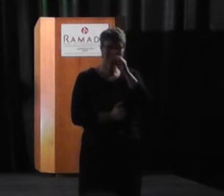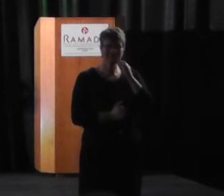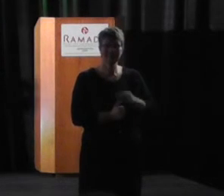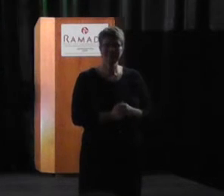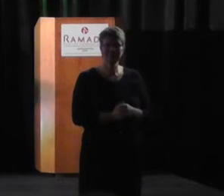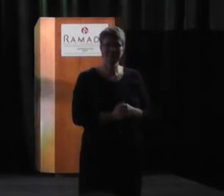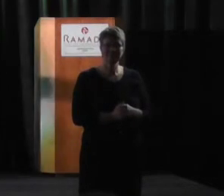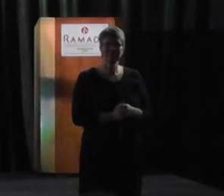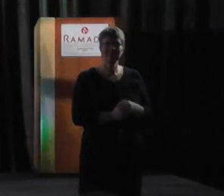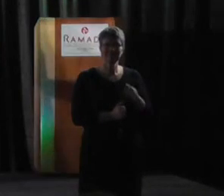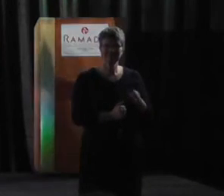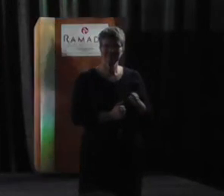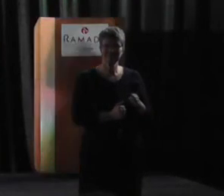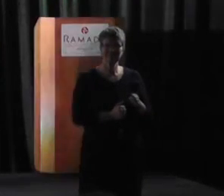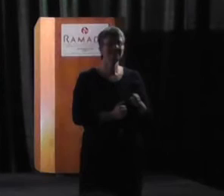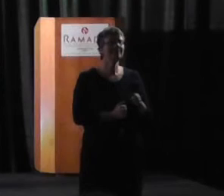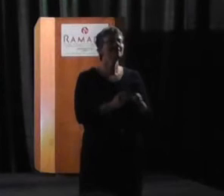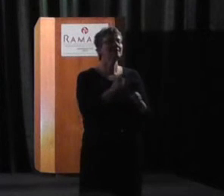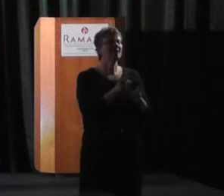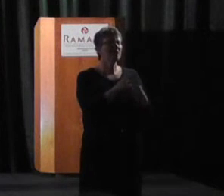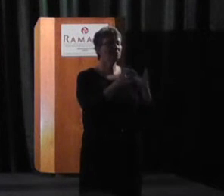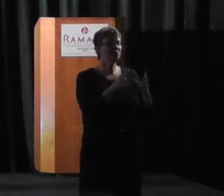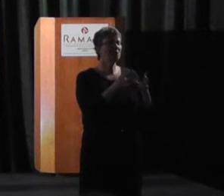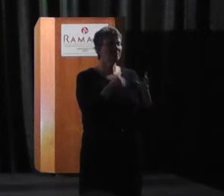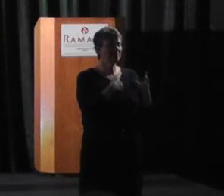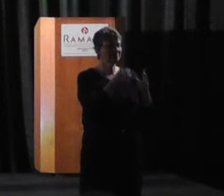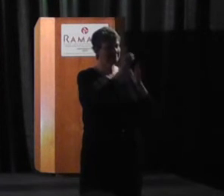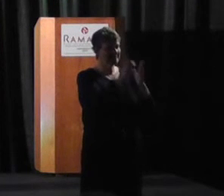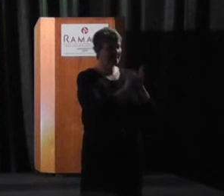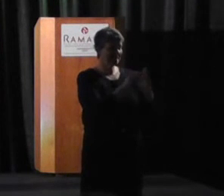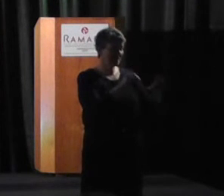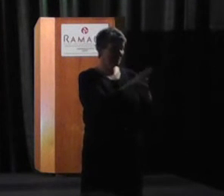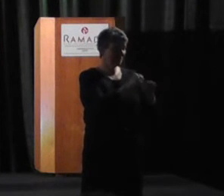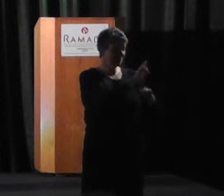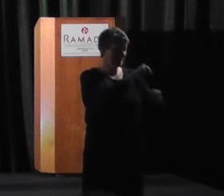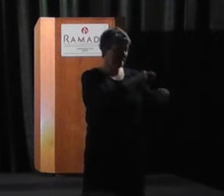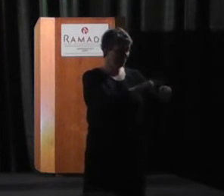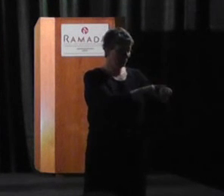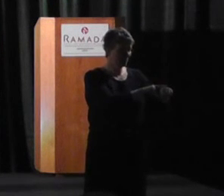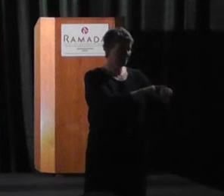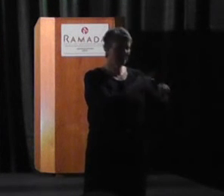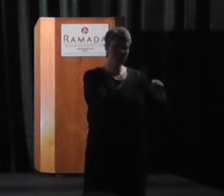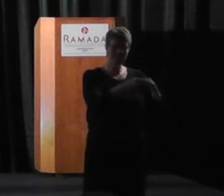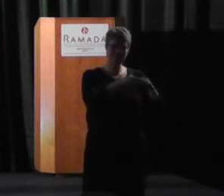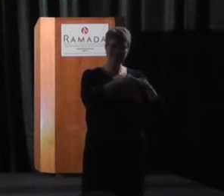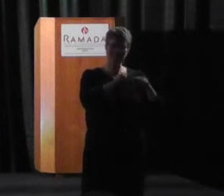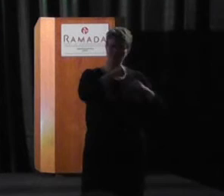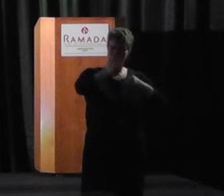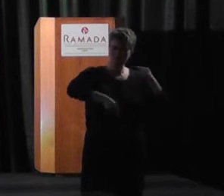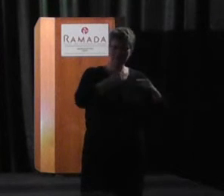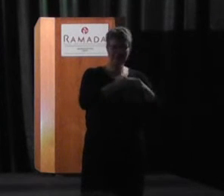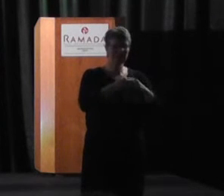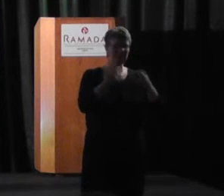Unlike most innovations inspired through biomimicry, the wheel is an idea entirely of man's making. Pioneered